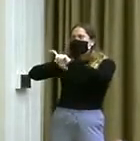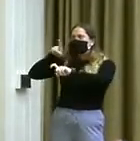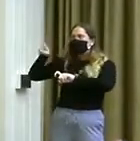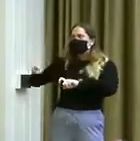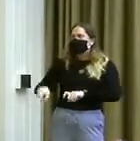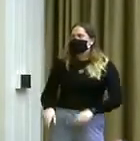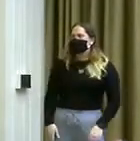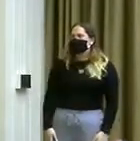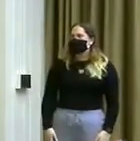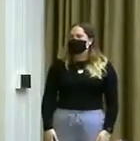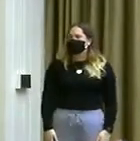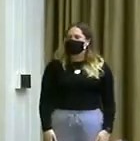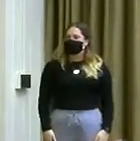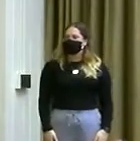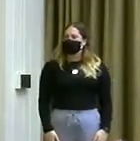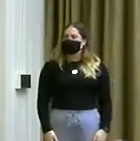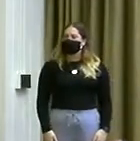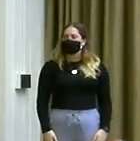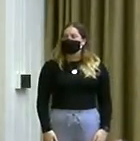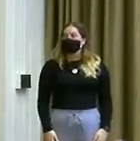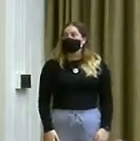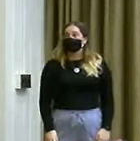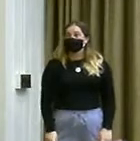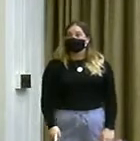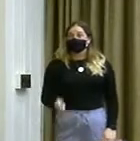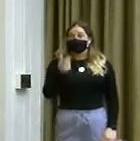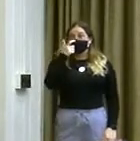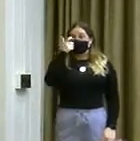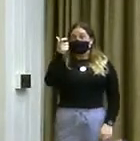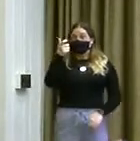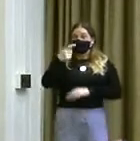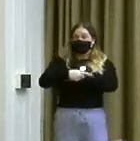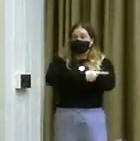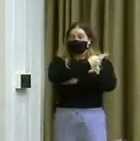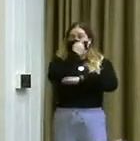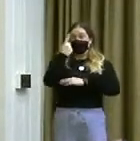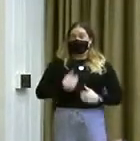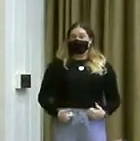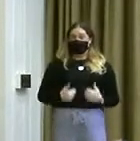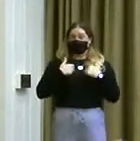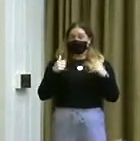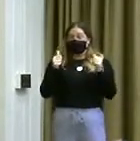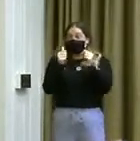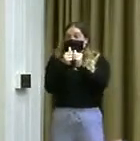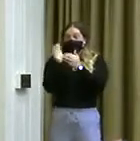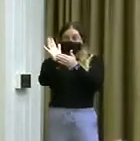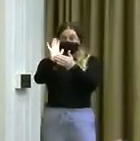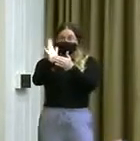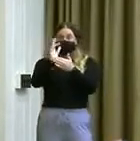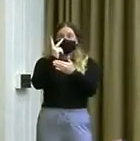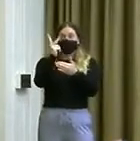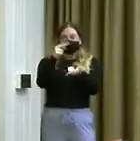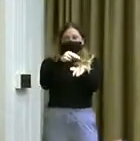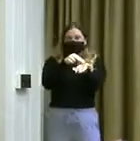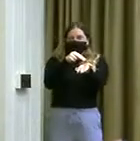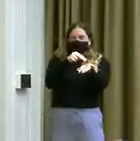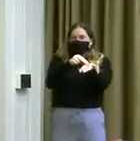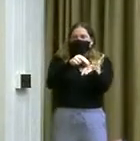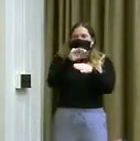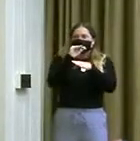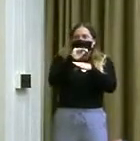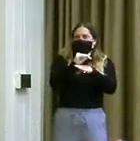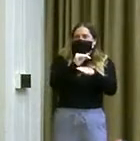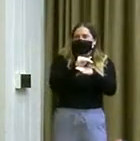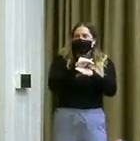questions. And I also want you to know that while you watched that day in the life with Elise, and you saw the night nurse, Danielle